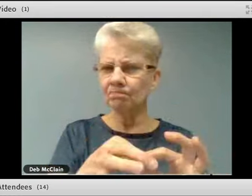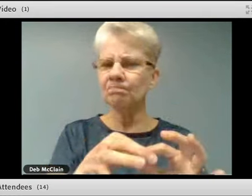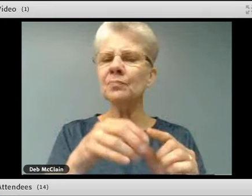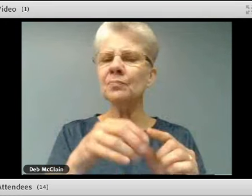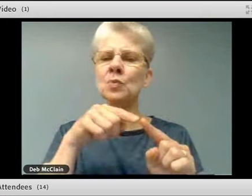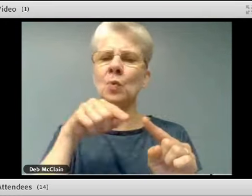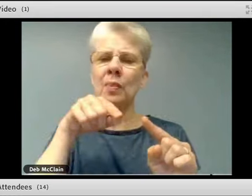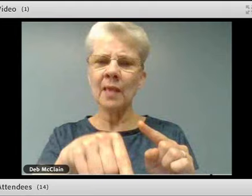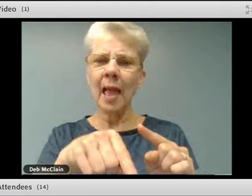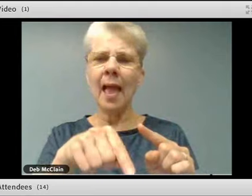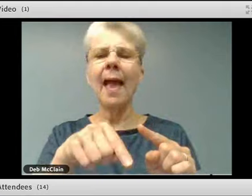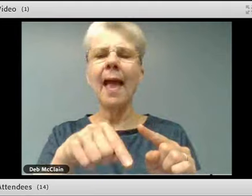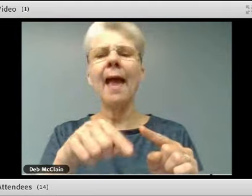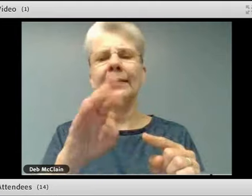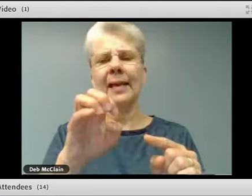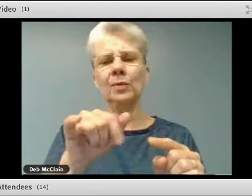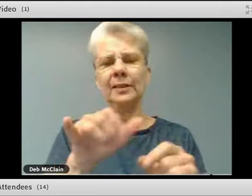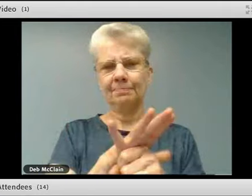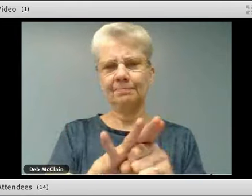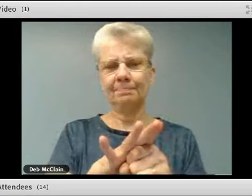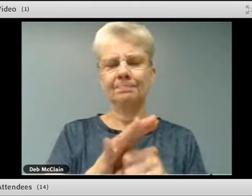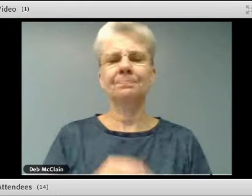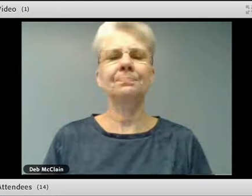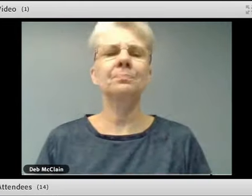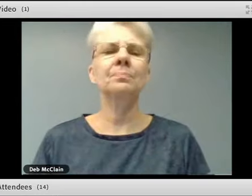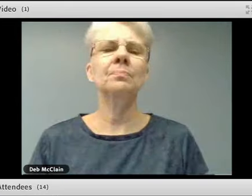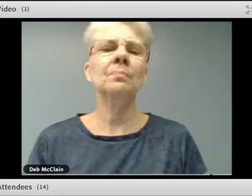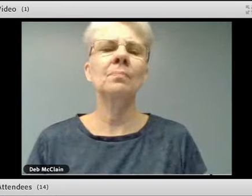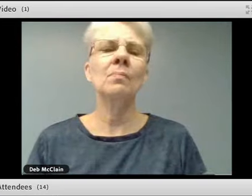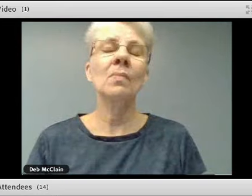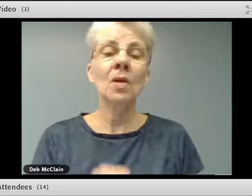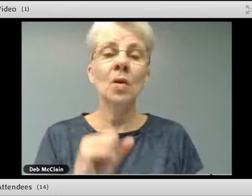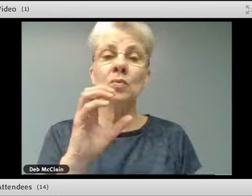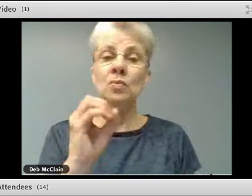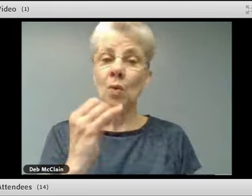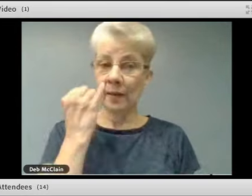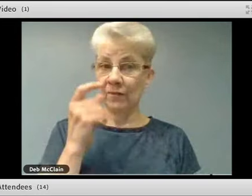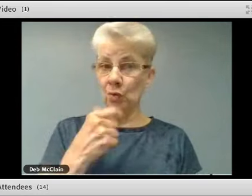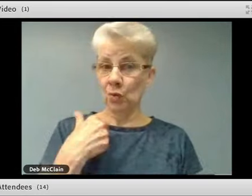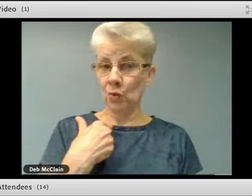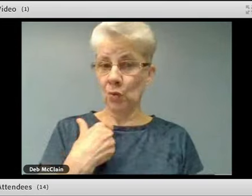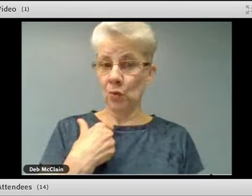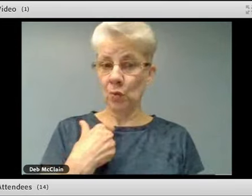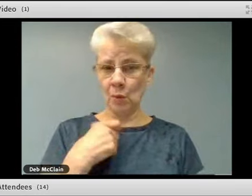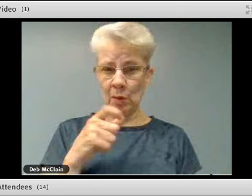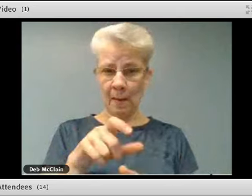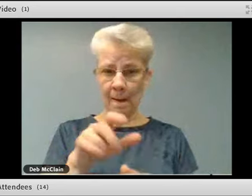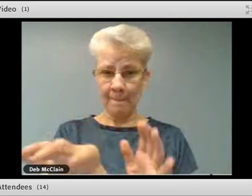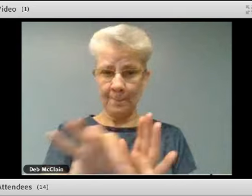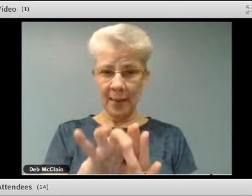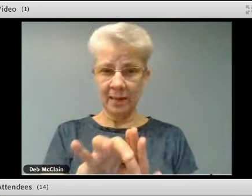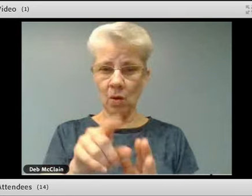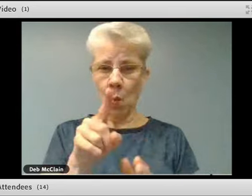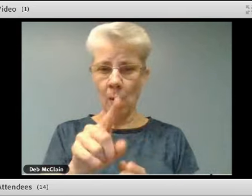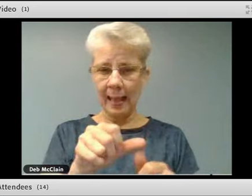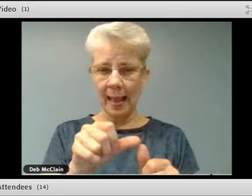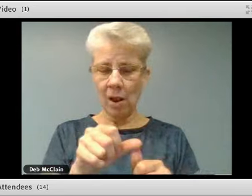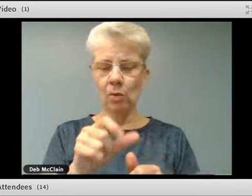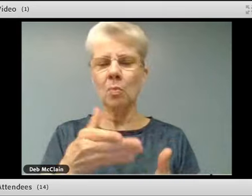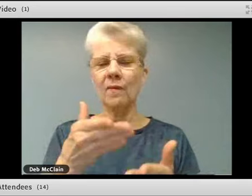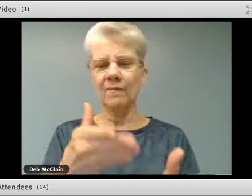that took place in that area. So if you hover over an area or click on an area, it will provide you